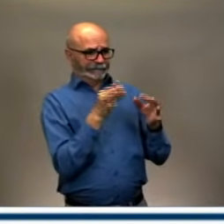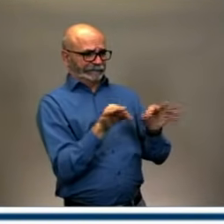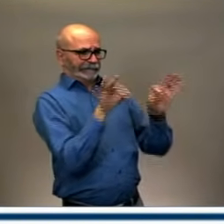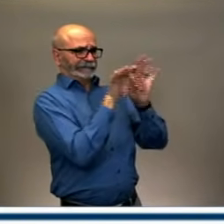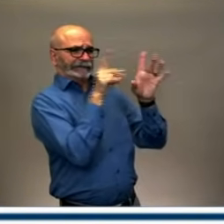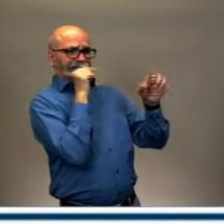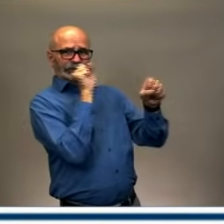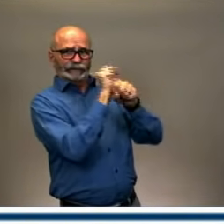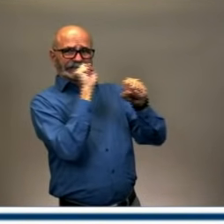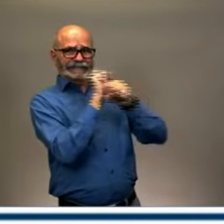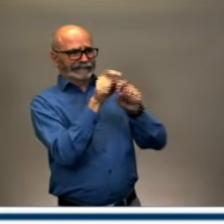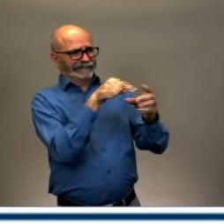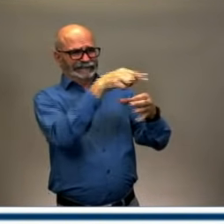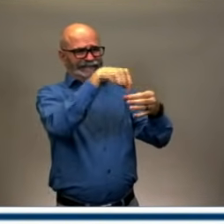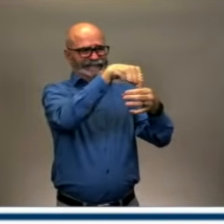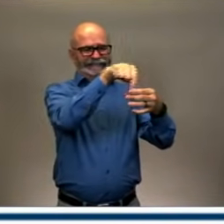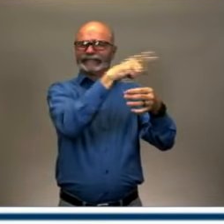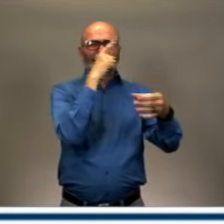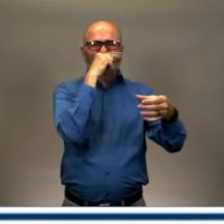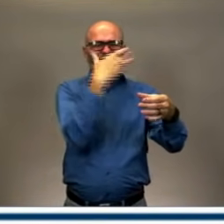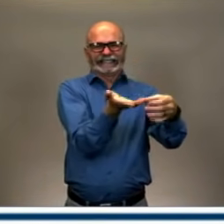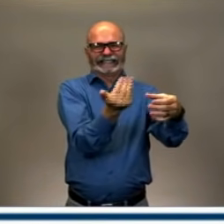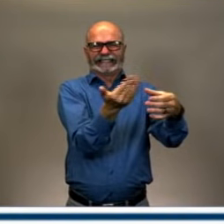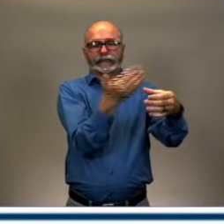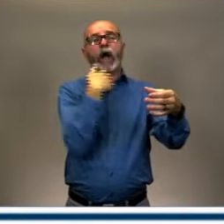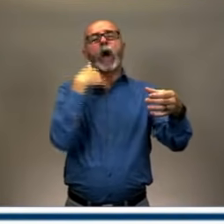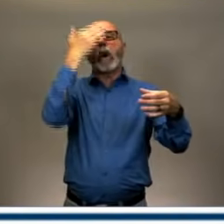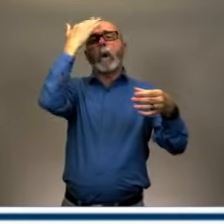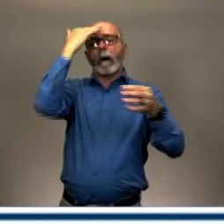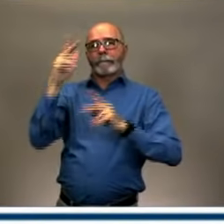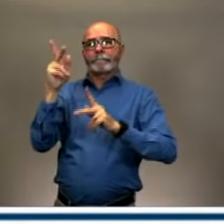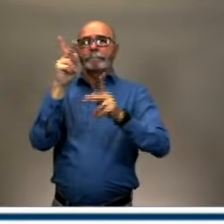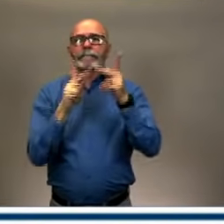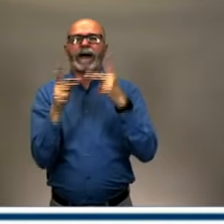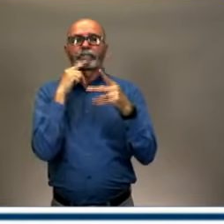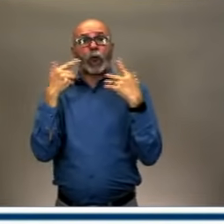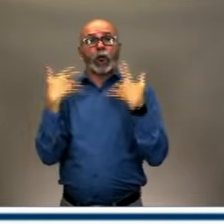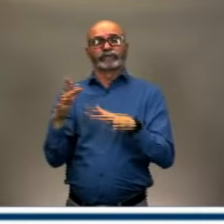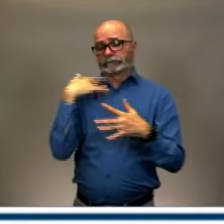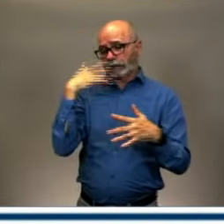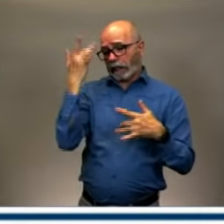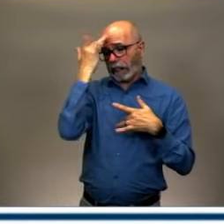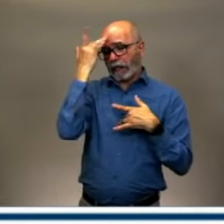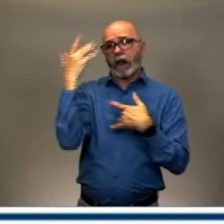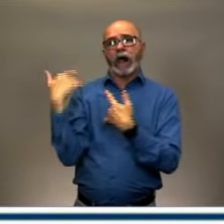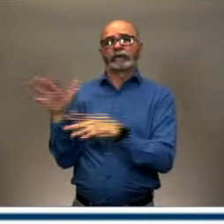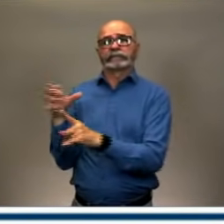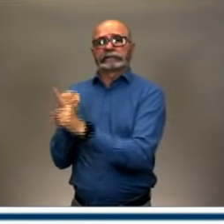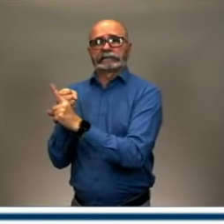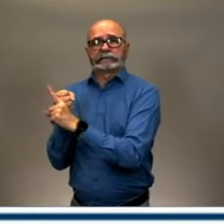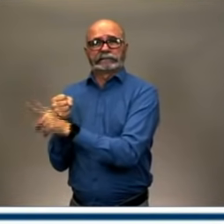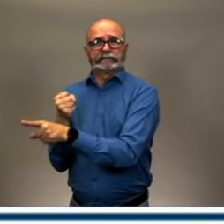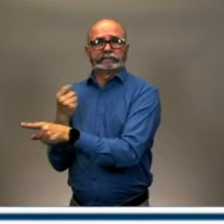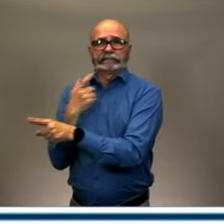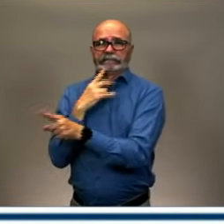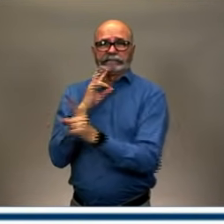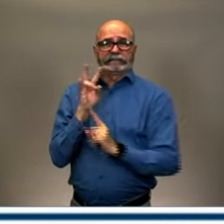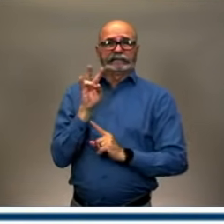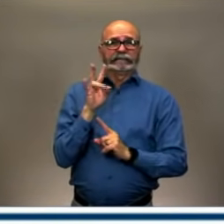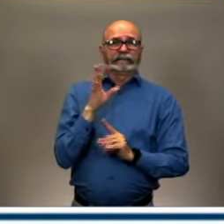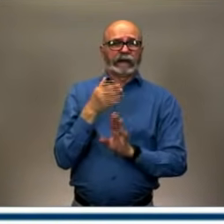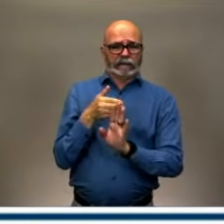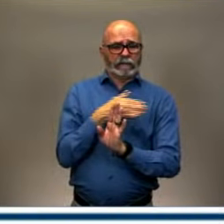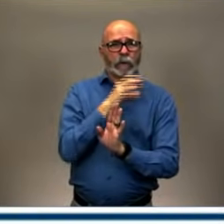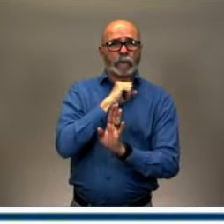I know that folks who have underlying conditions that put them at risk who are younger than 75 are also wondering where they come